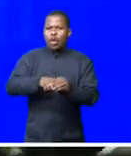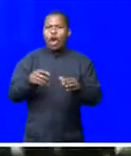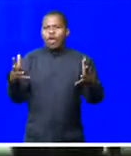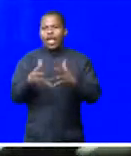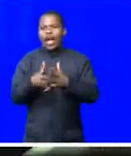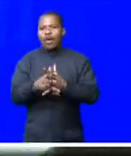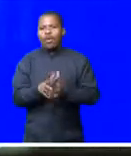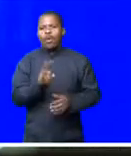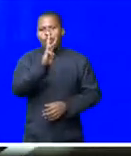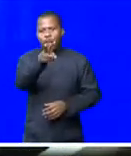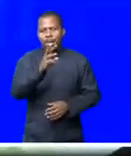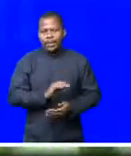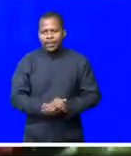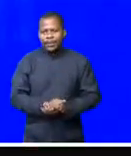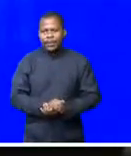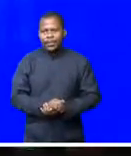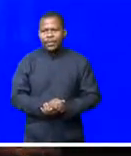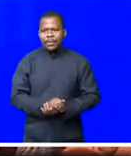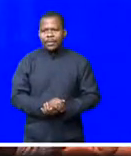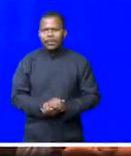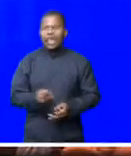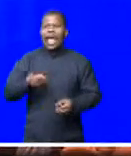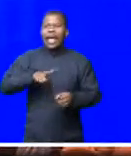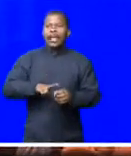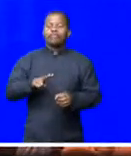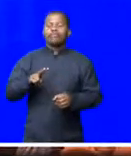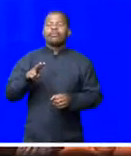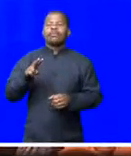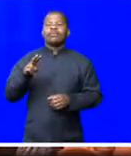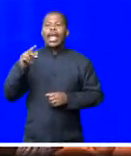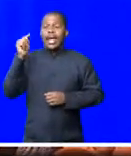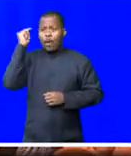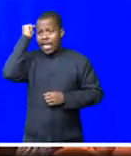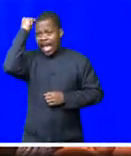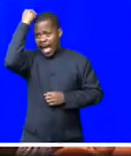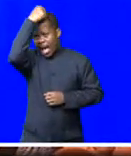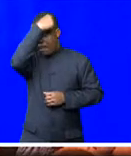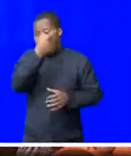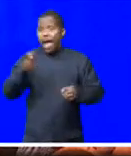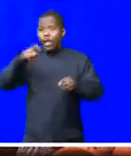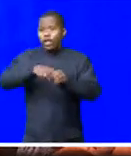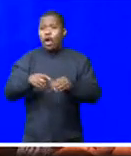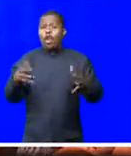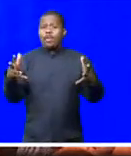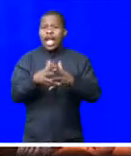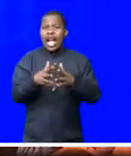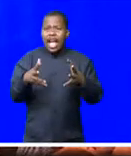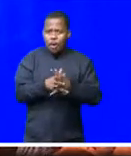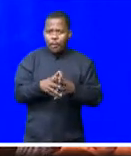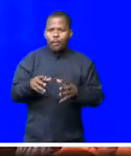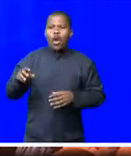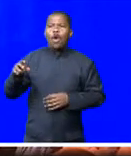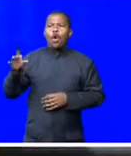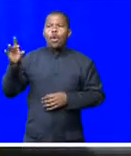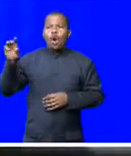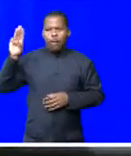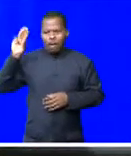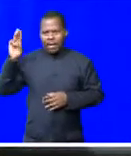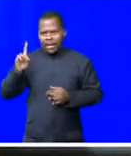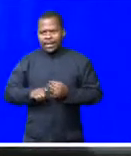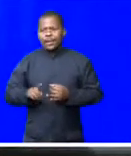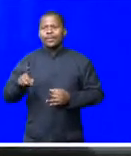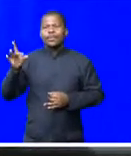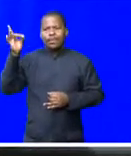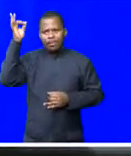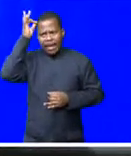laphana namangisi iCommonwealth. Silo inkosi Mswati wesithathu singenele umhlangano wabaholi bemave ladlana